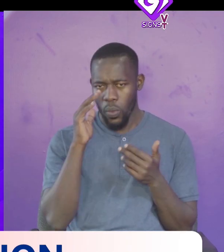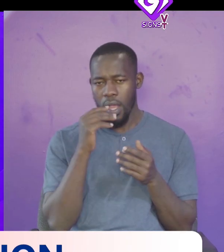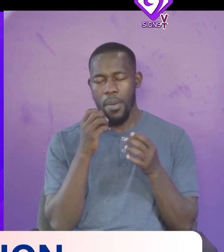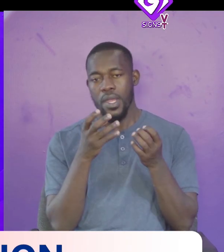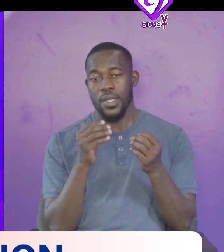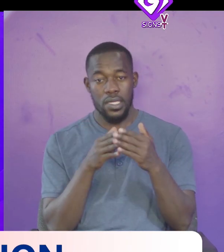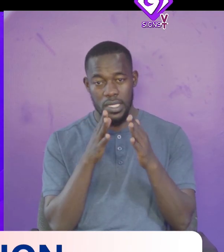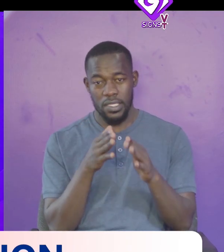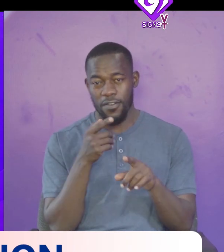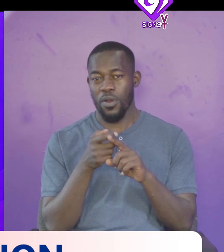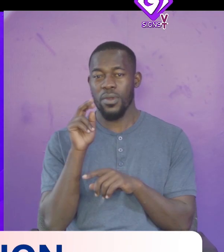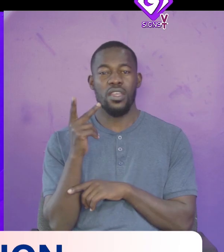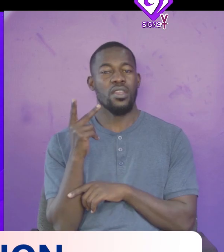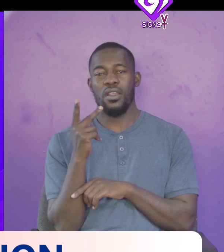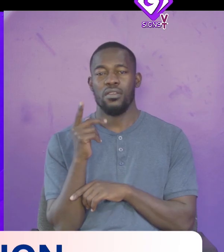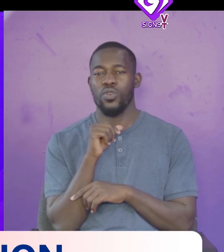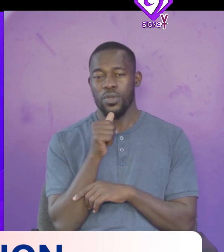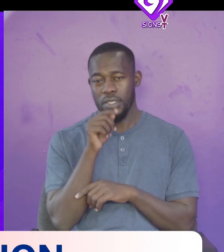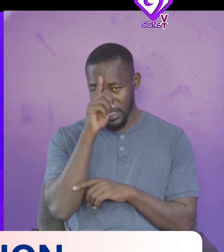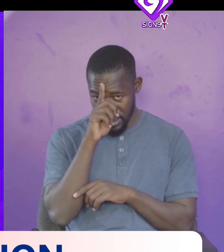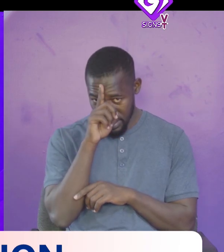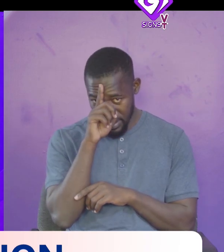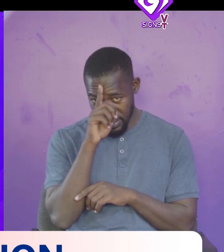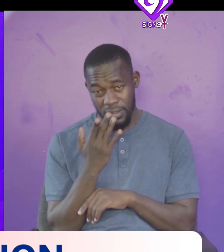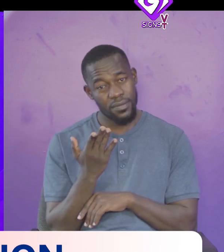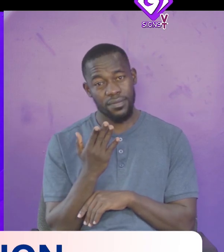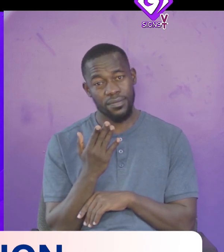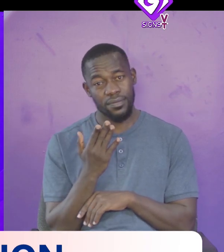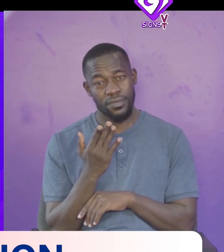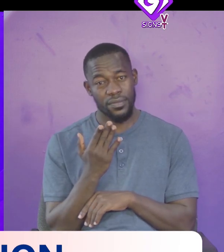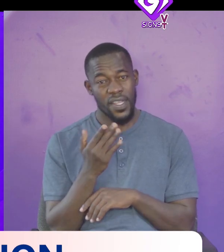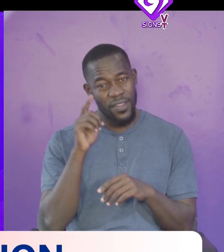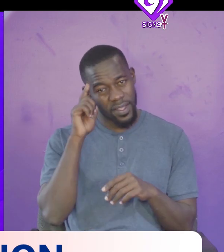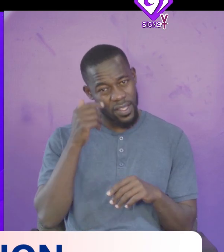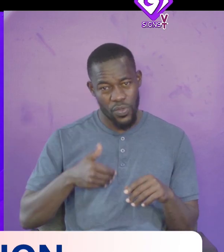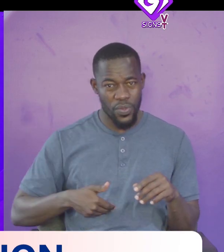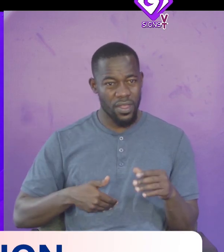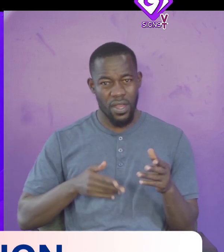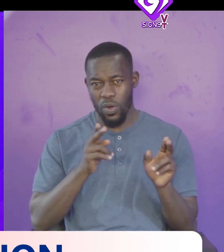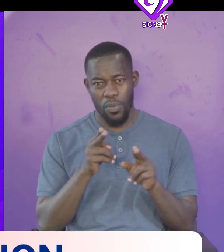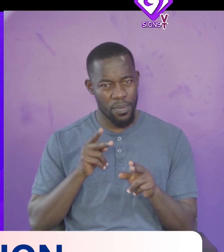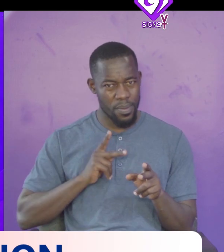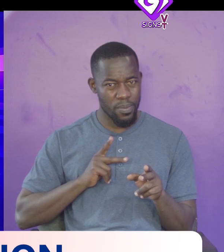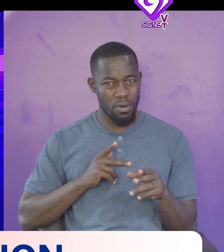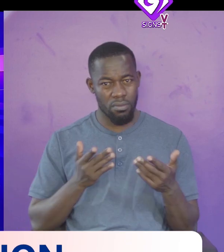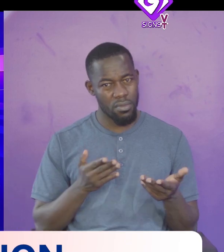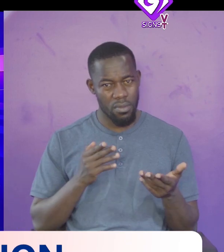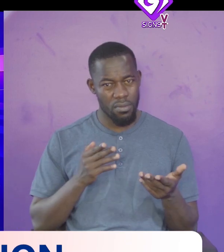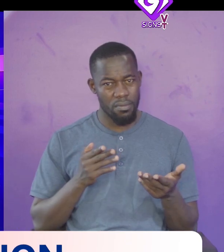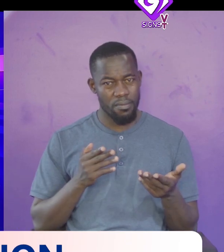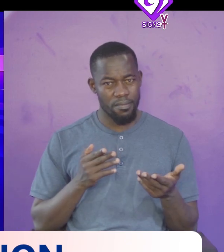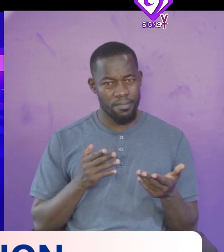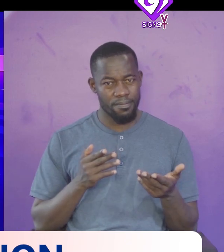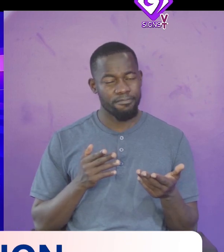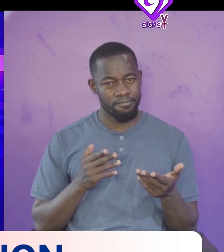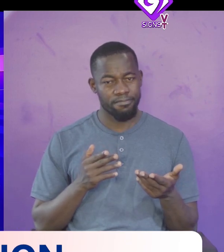this country don't take, the youth that seriously. Am I right? Yeah, they don't take people seriously. Right. But